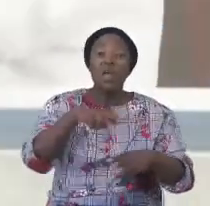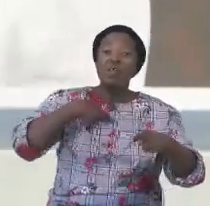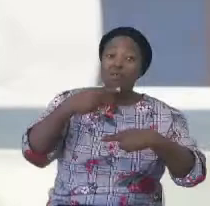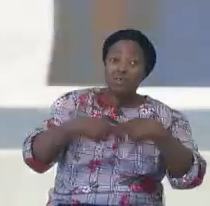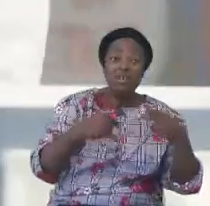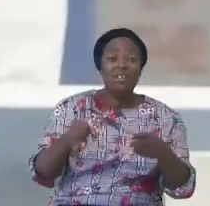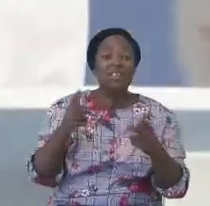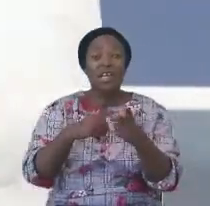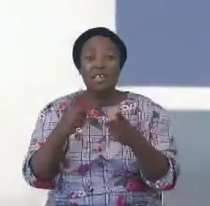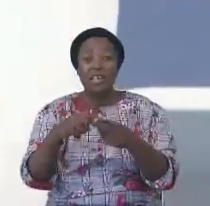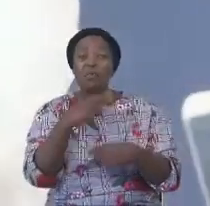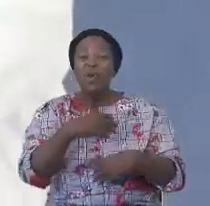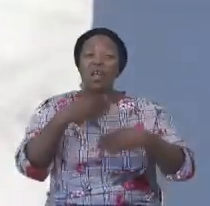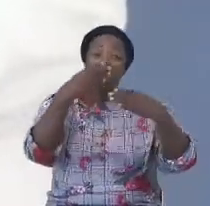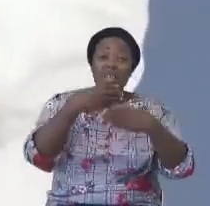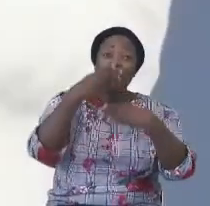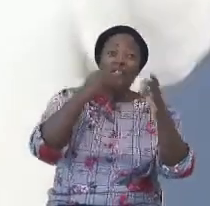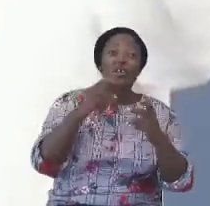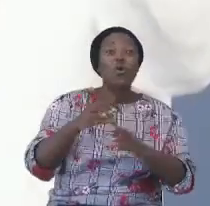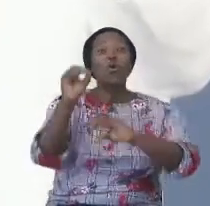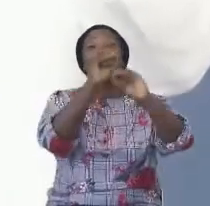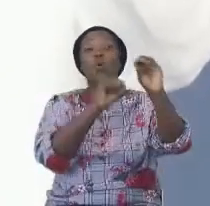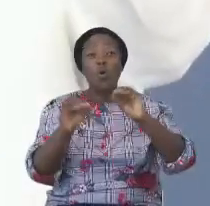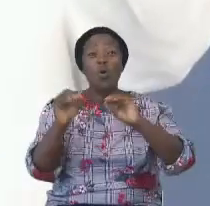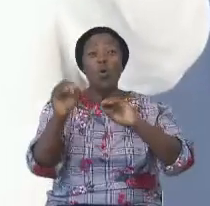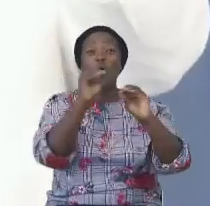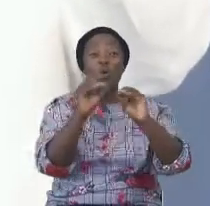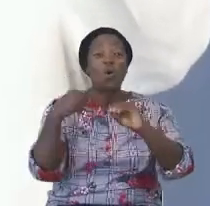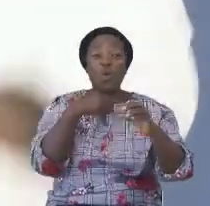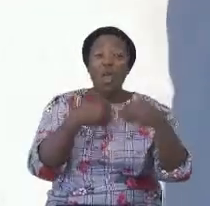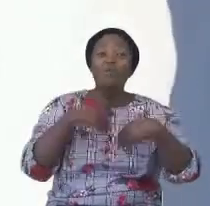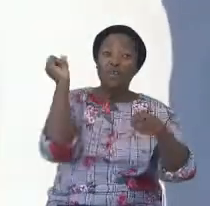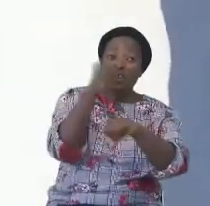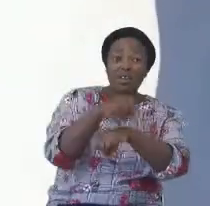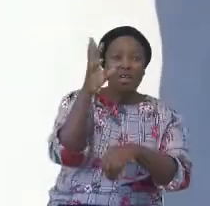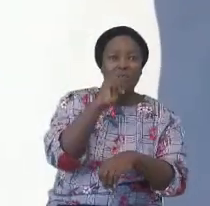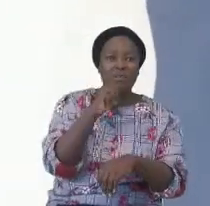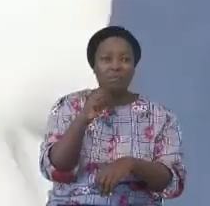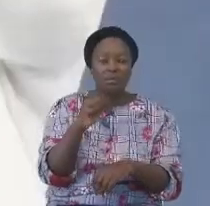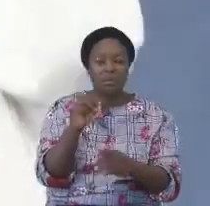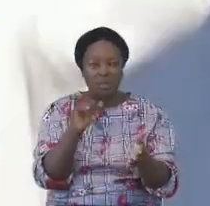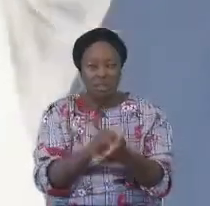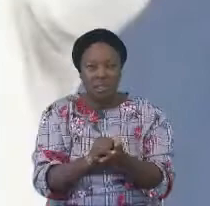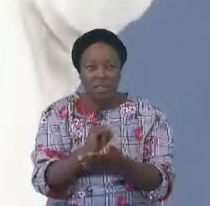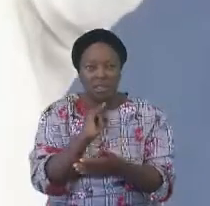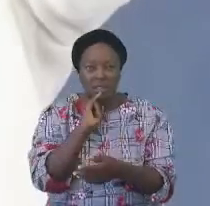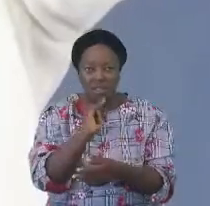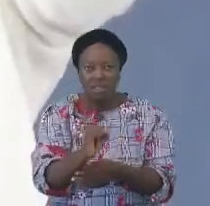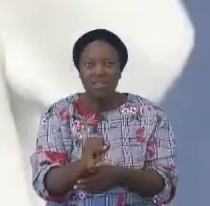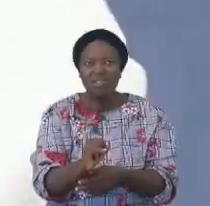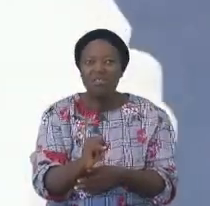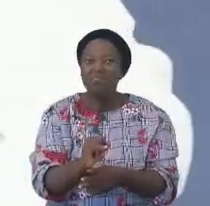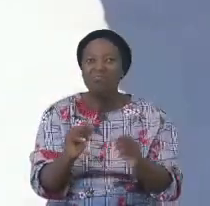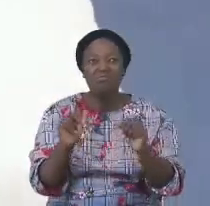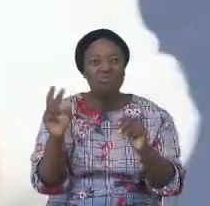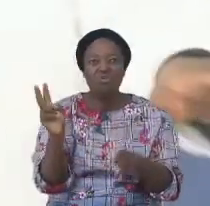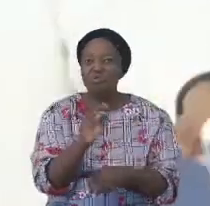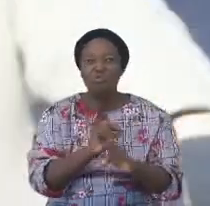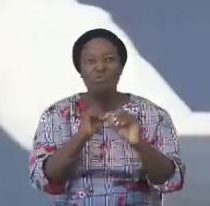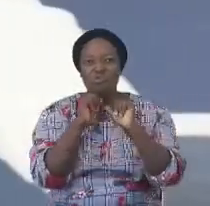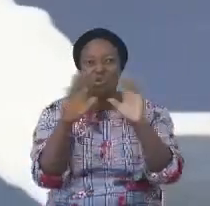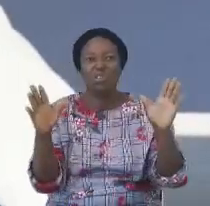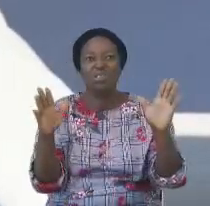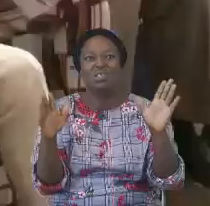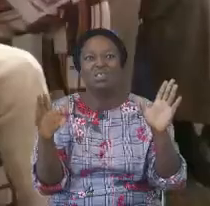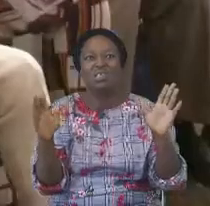in those 3 days, all the demons were rejoicing and they were shouting. They said, oh, we have conquered